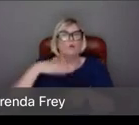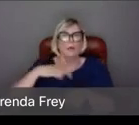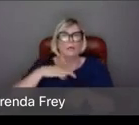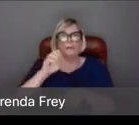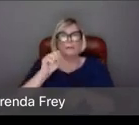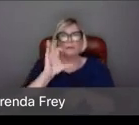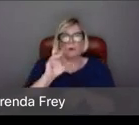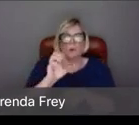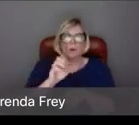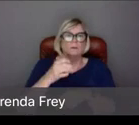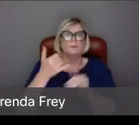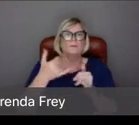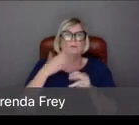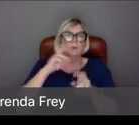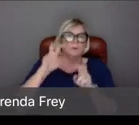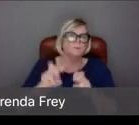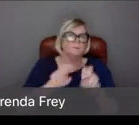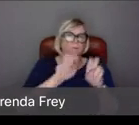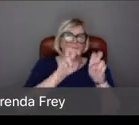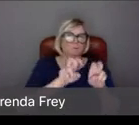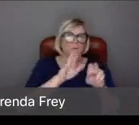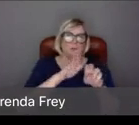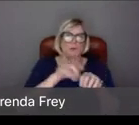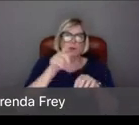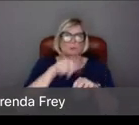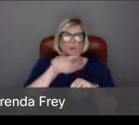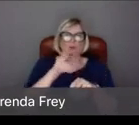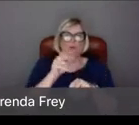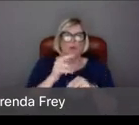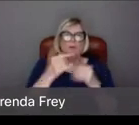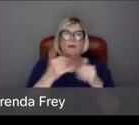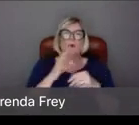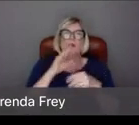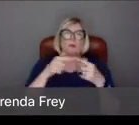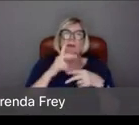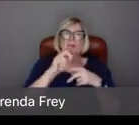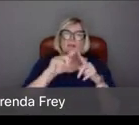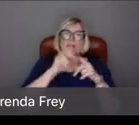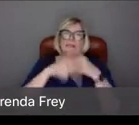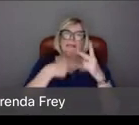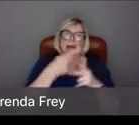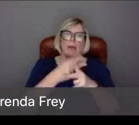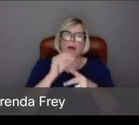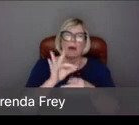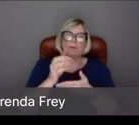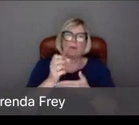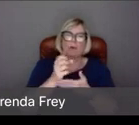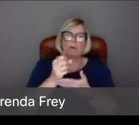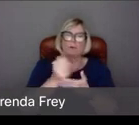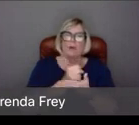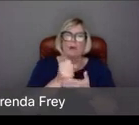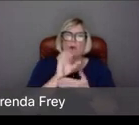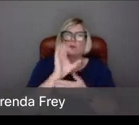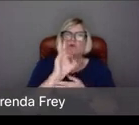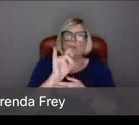So we're going to kind of jump around the chart a little bit, but we're going to talk about types of credit used. So what's your mix of credit? And this is going to account